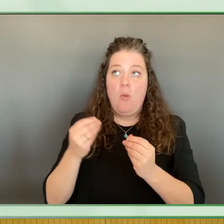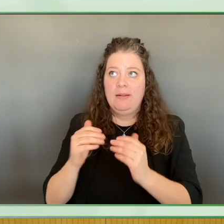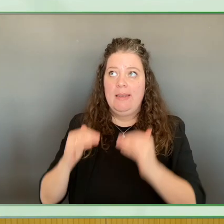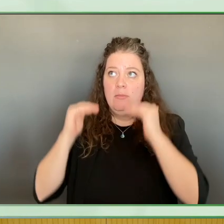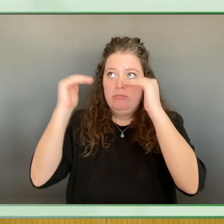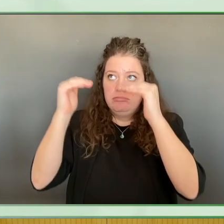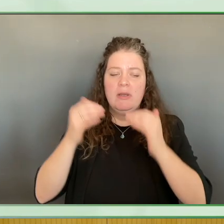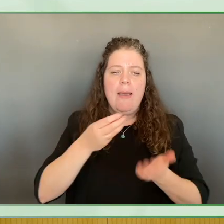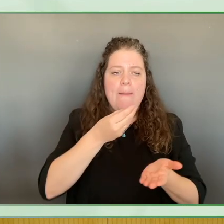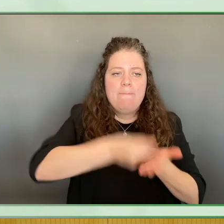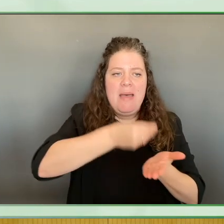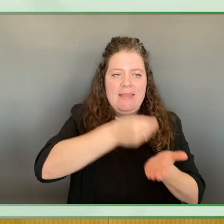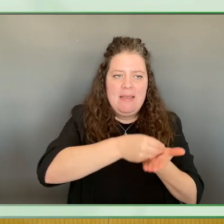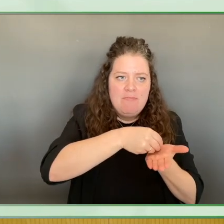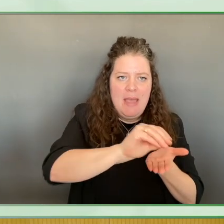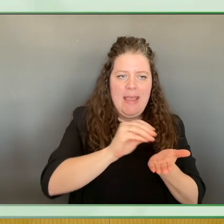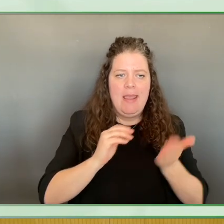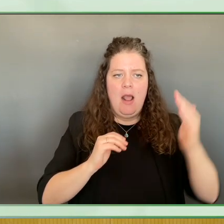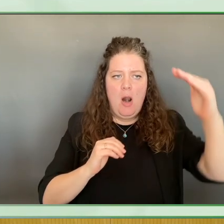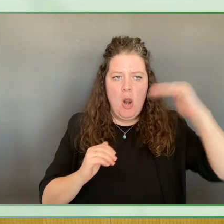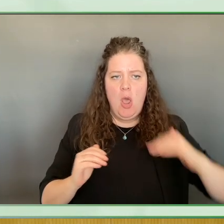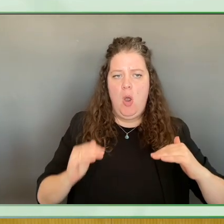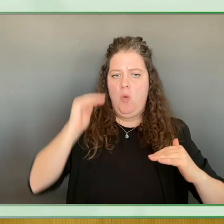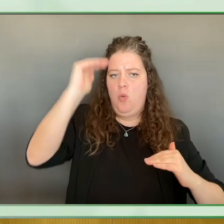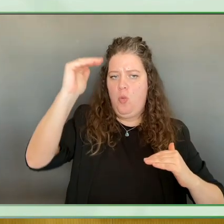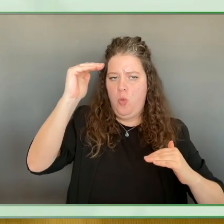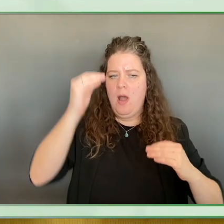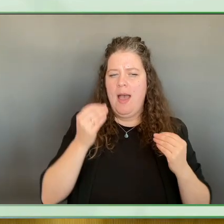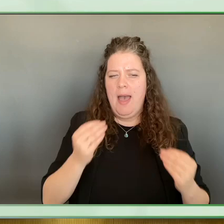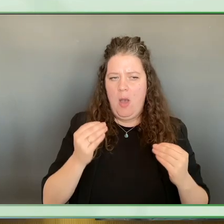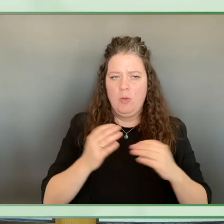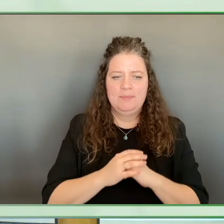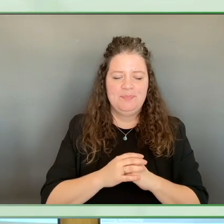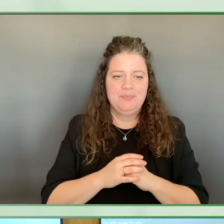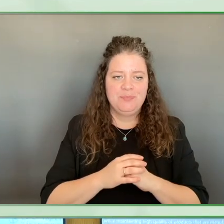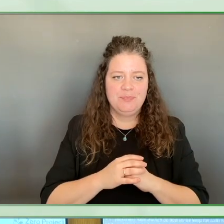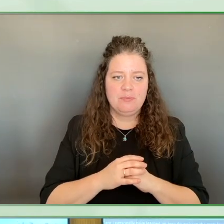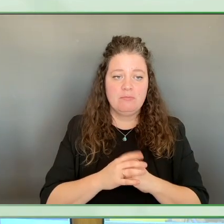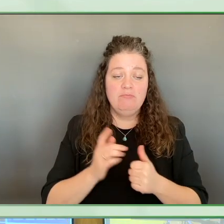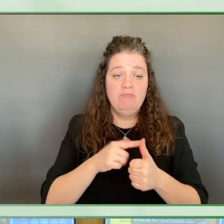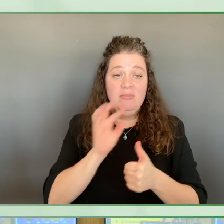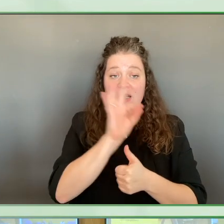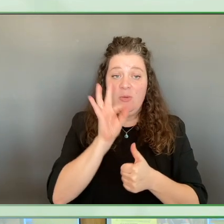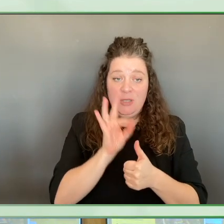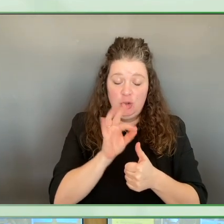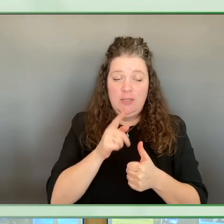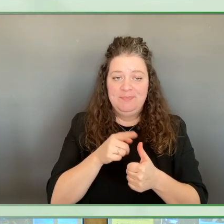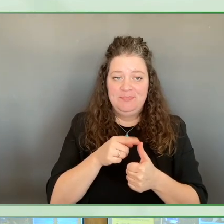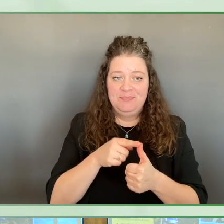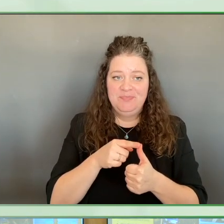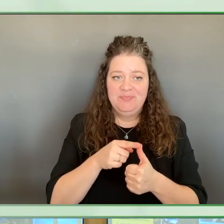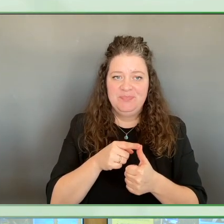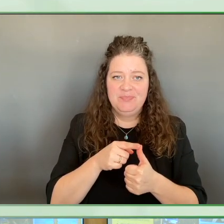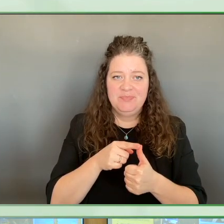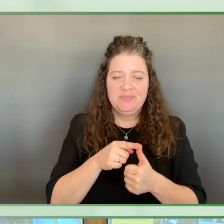assistive products that are manufactured locally specifically. Number one is, as I insisted earlier, the importance of having